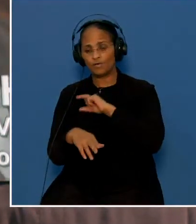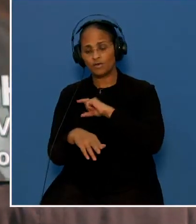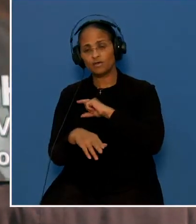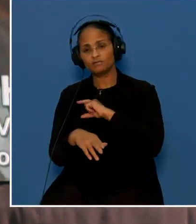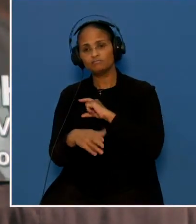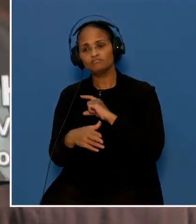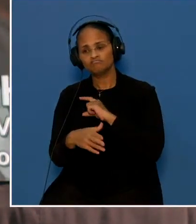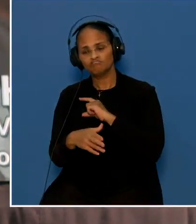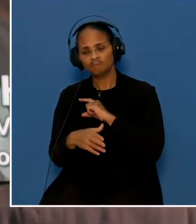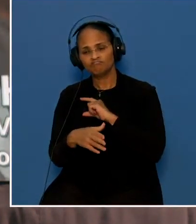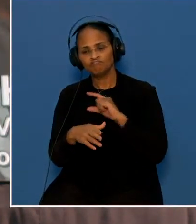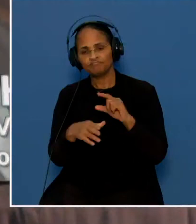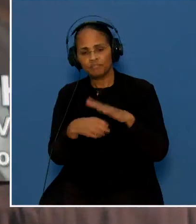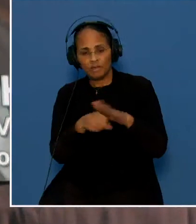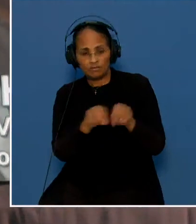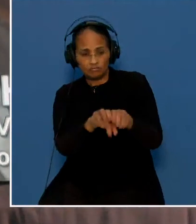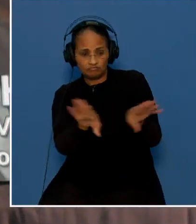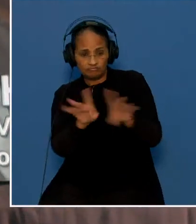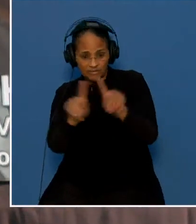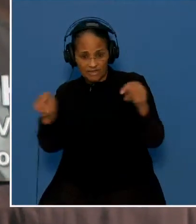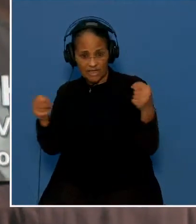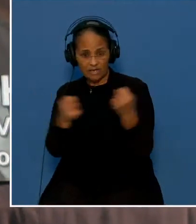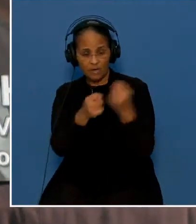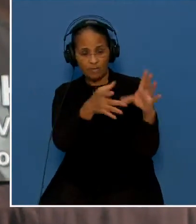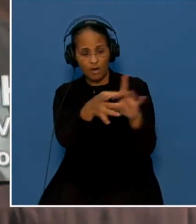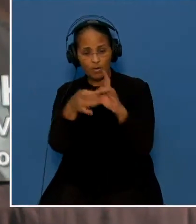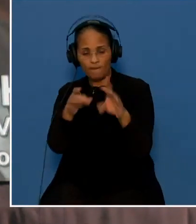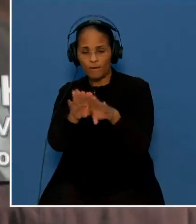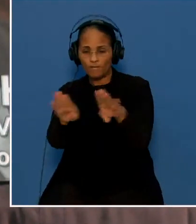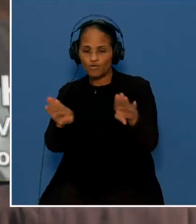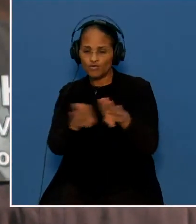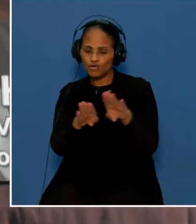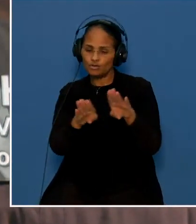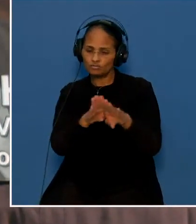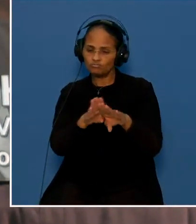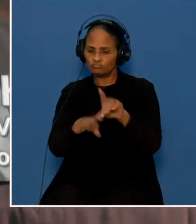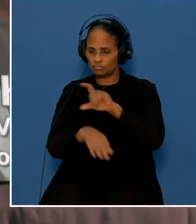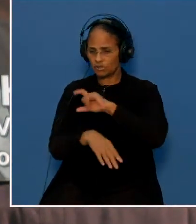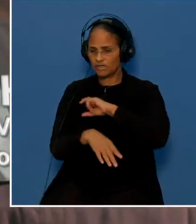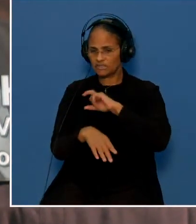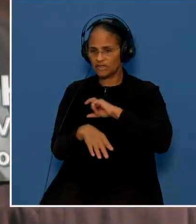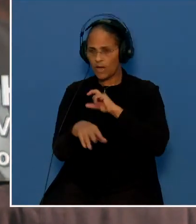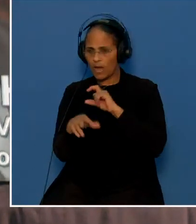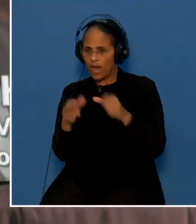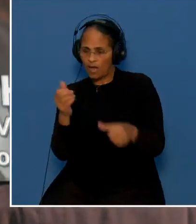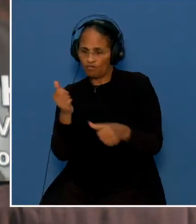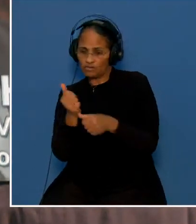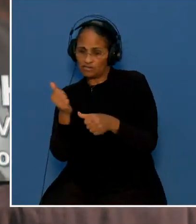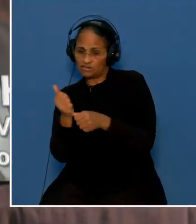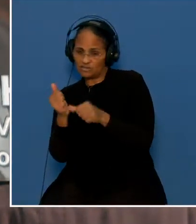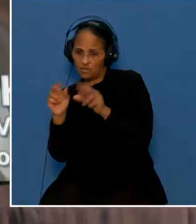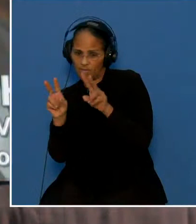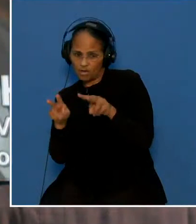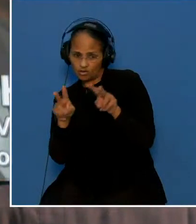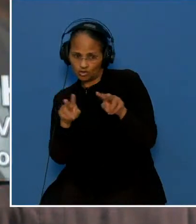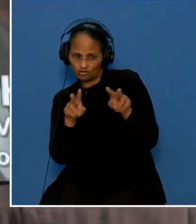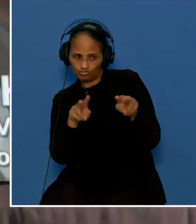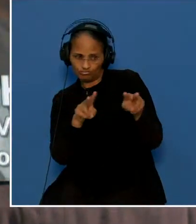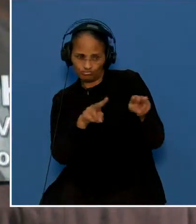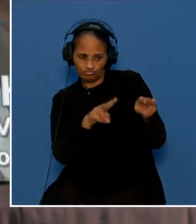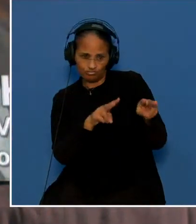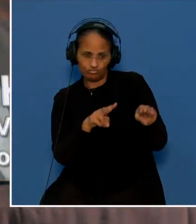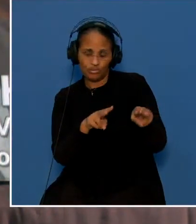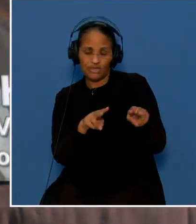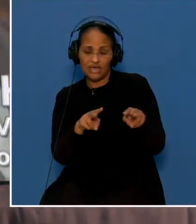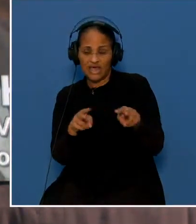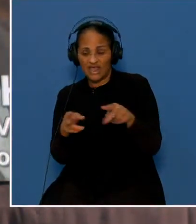COVID compliance team, in partnership with the Bermuda Reserve Police, monitored our curfew checkpoints.